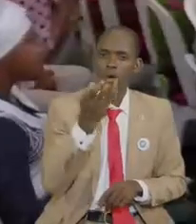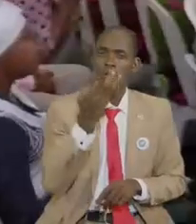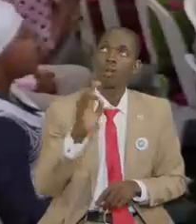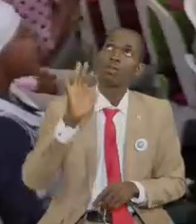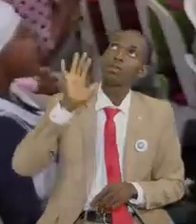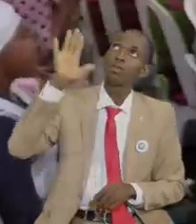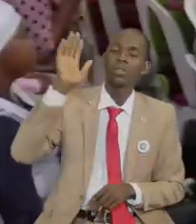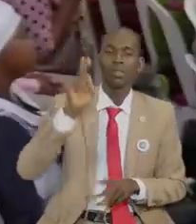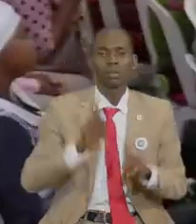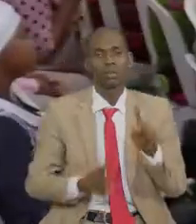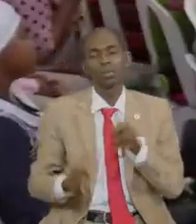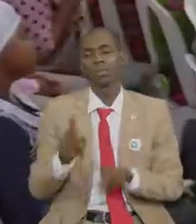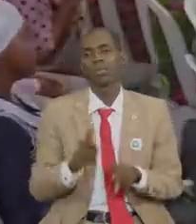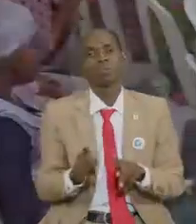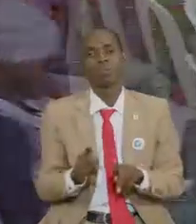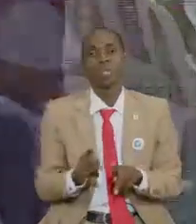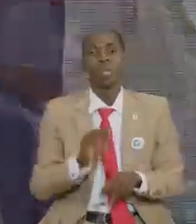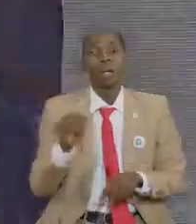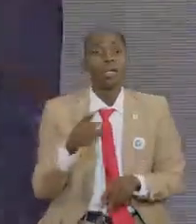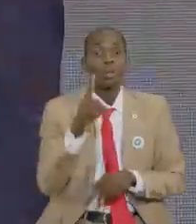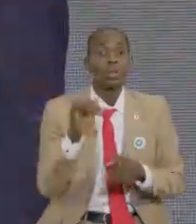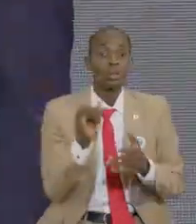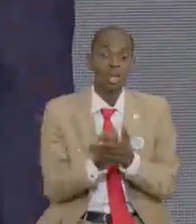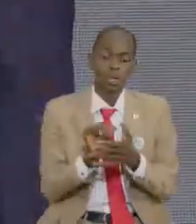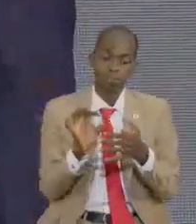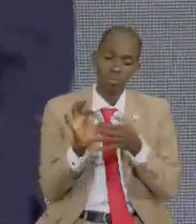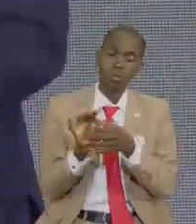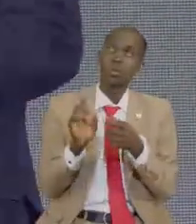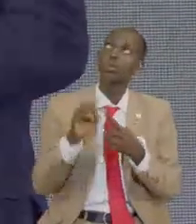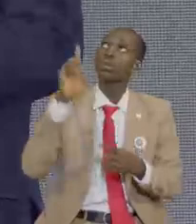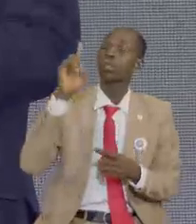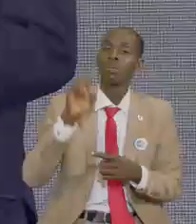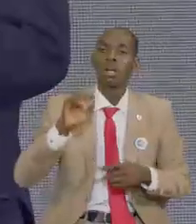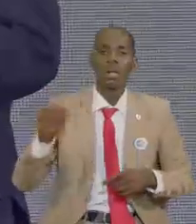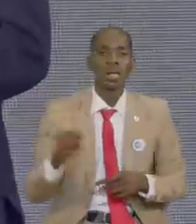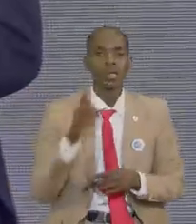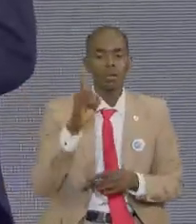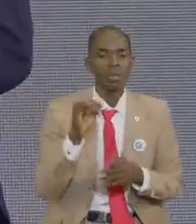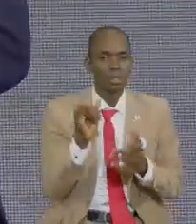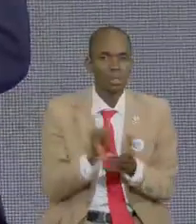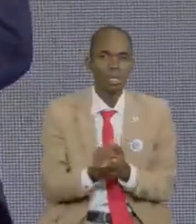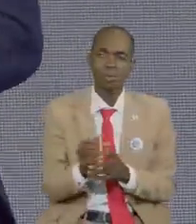Anyone that belongs to him, anyone that owns him as Savior,